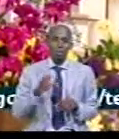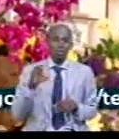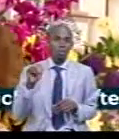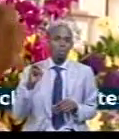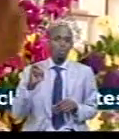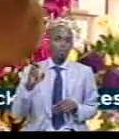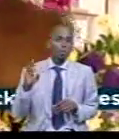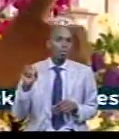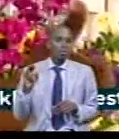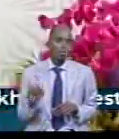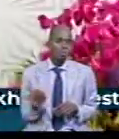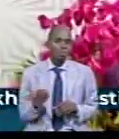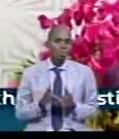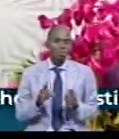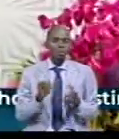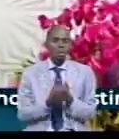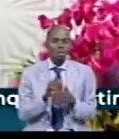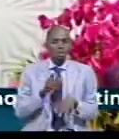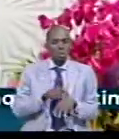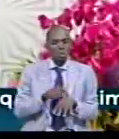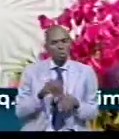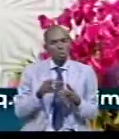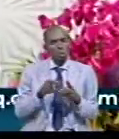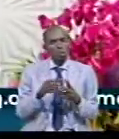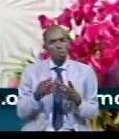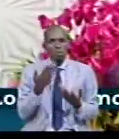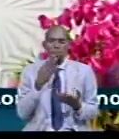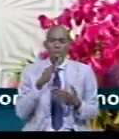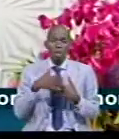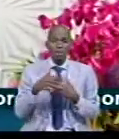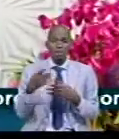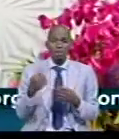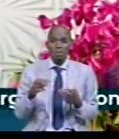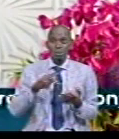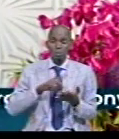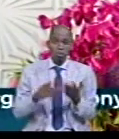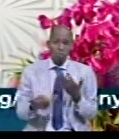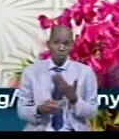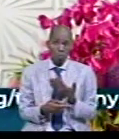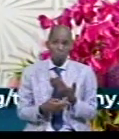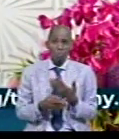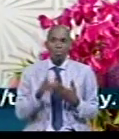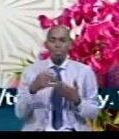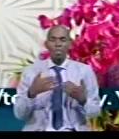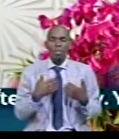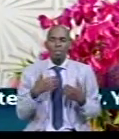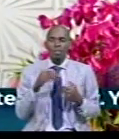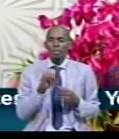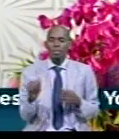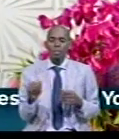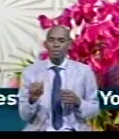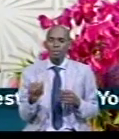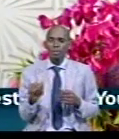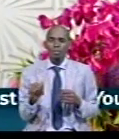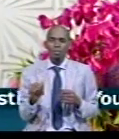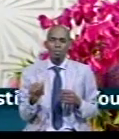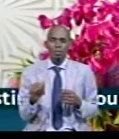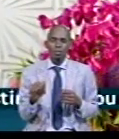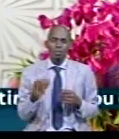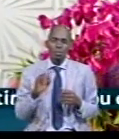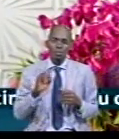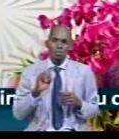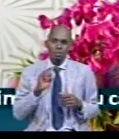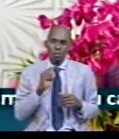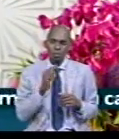rather, after that crusade, I had a very sharp eye pain that required